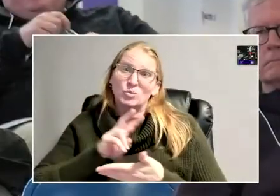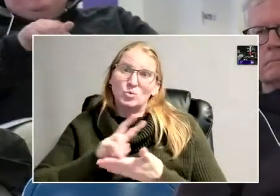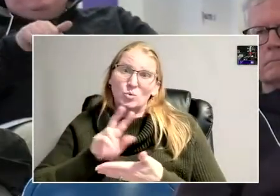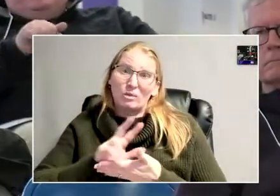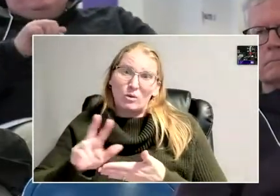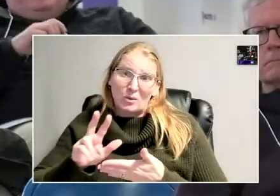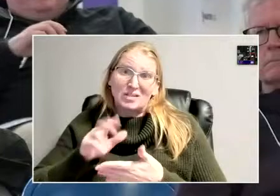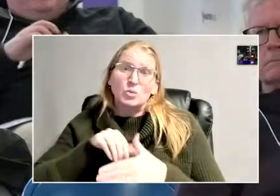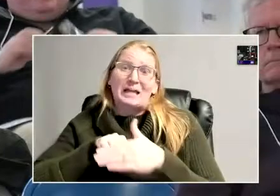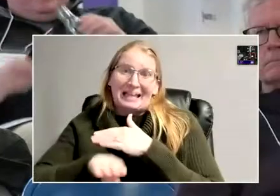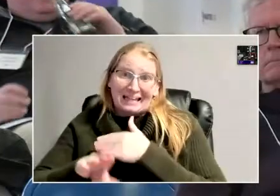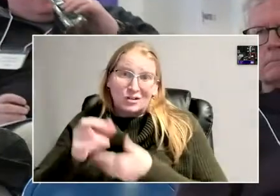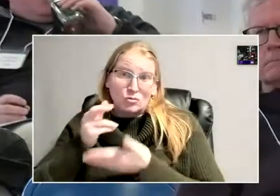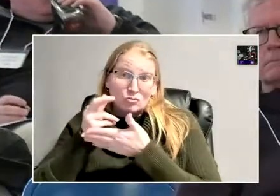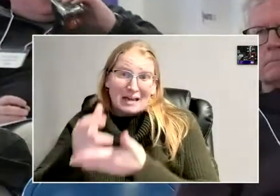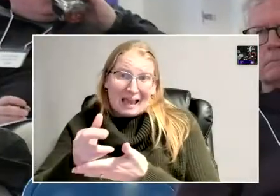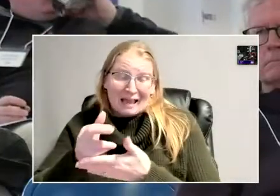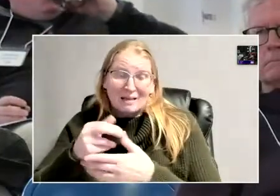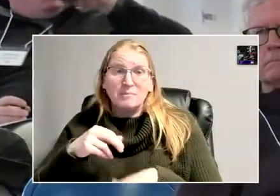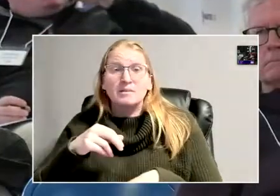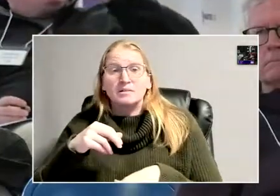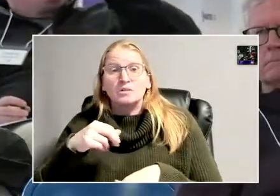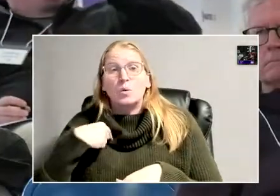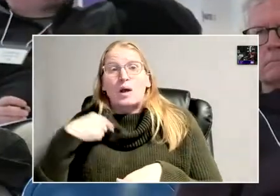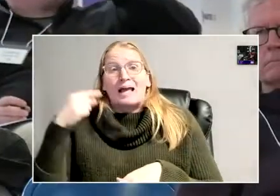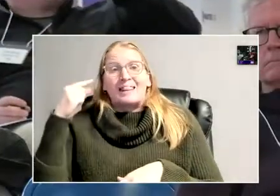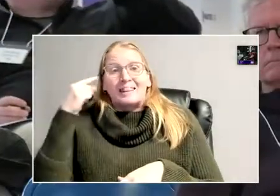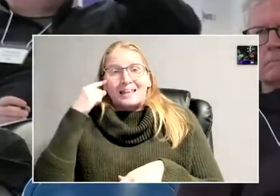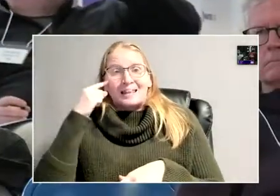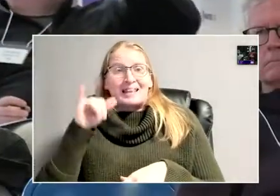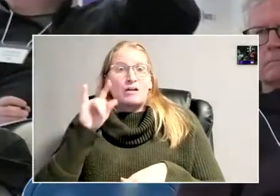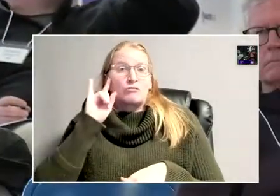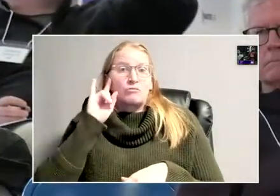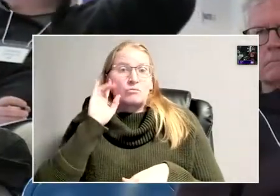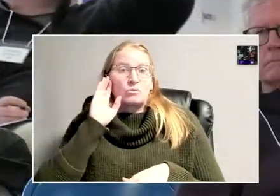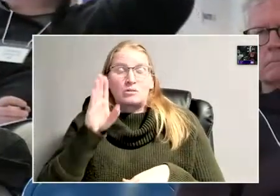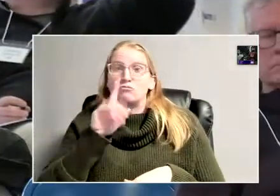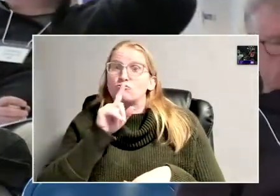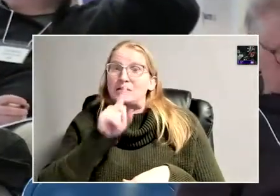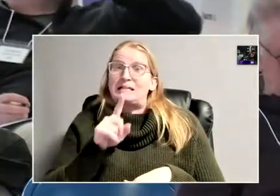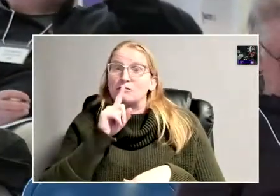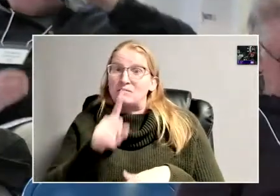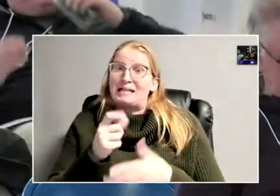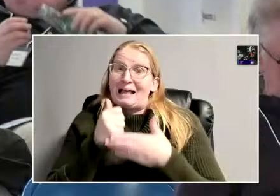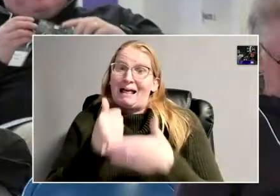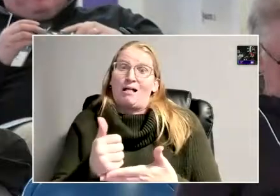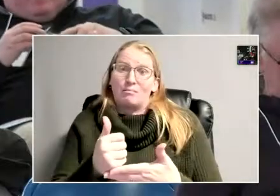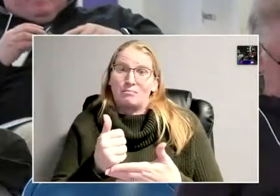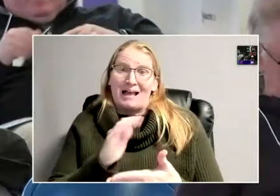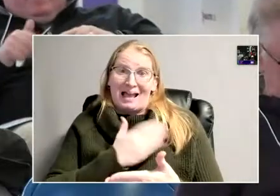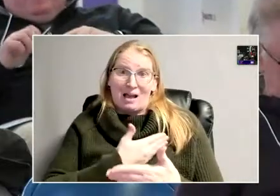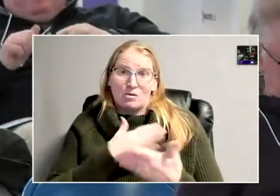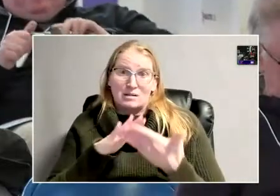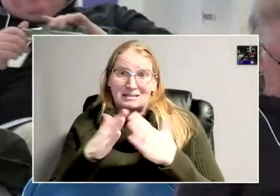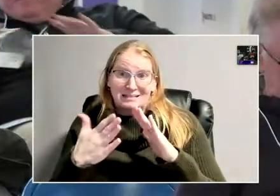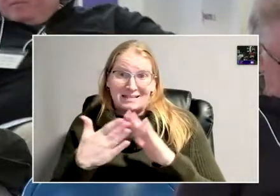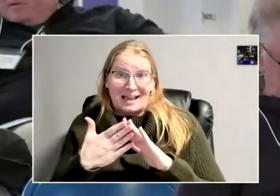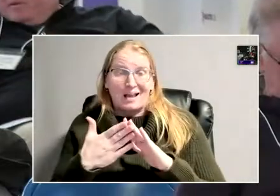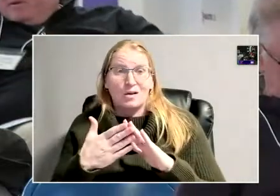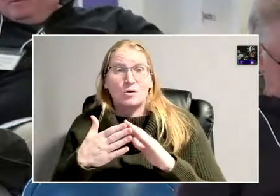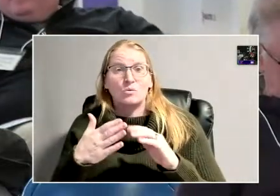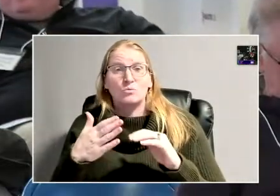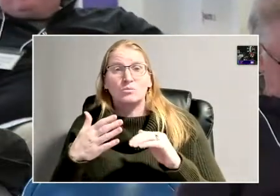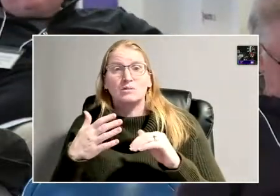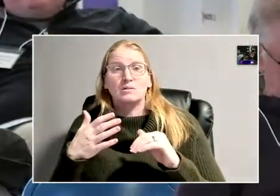so I would I would I think it would be really really behoove our town to treat um